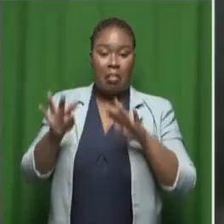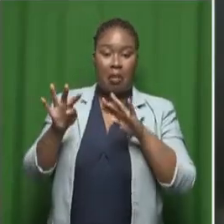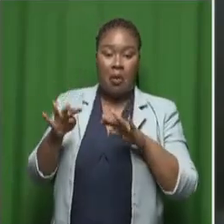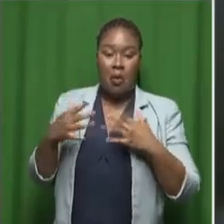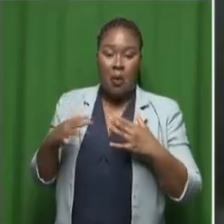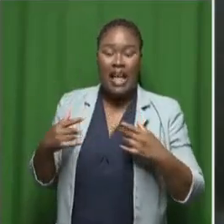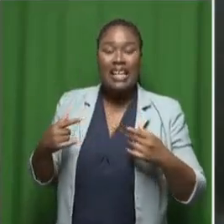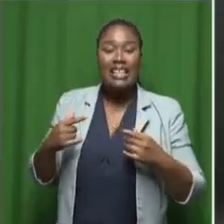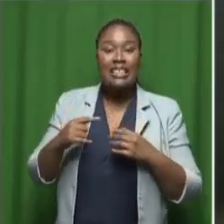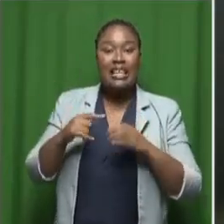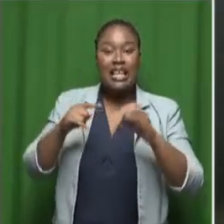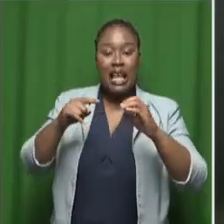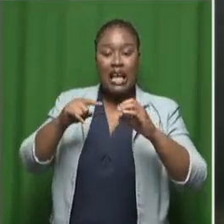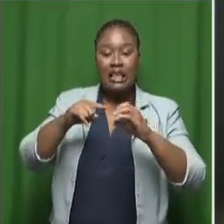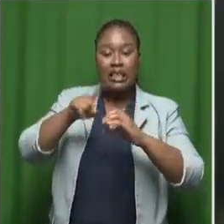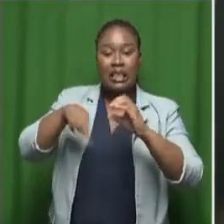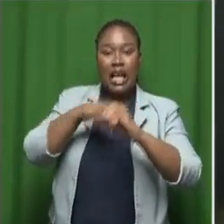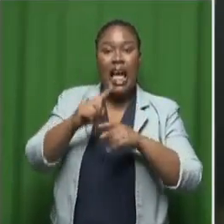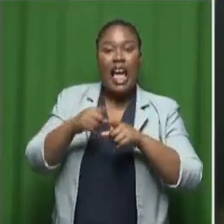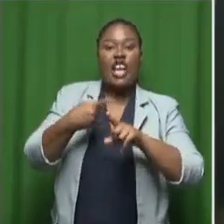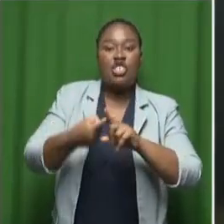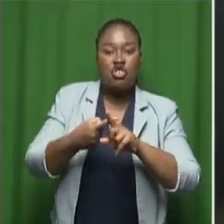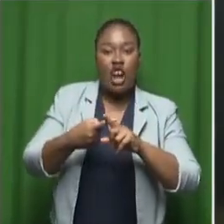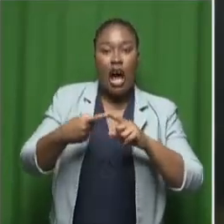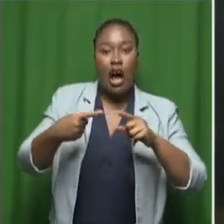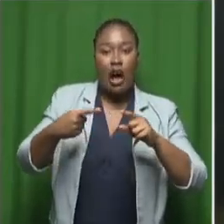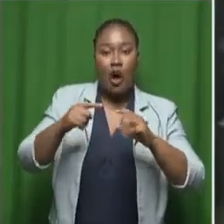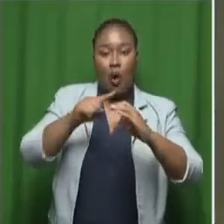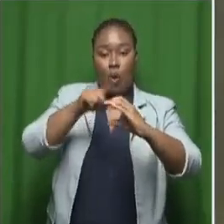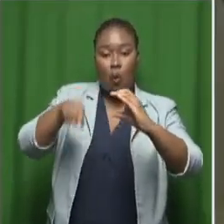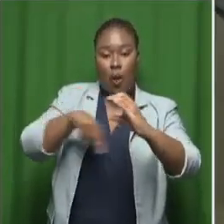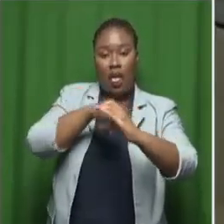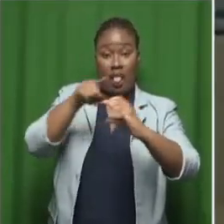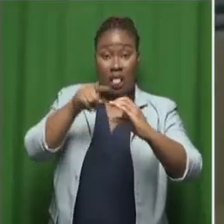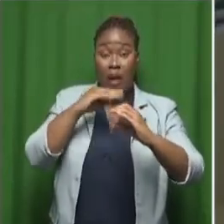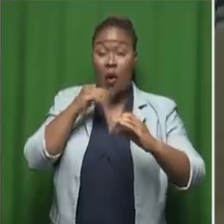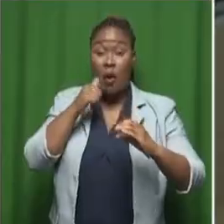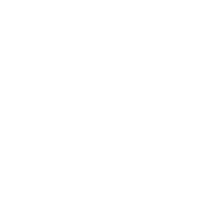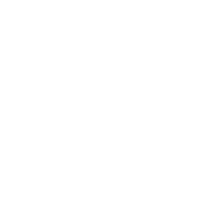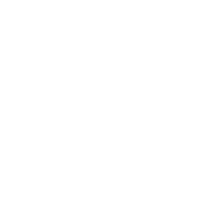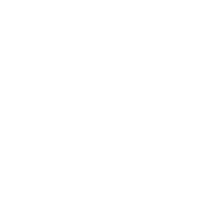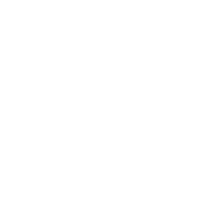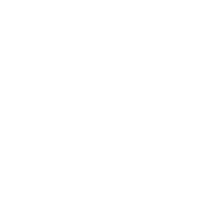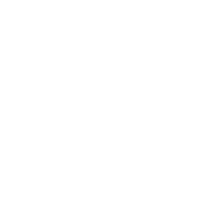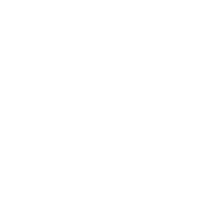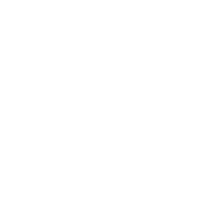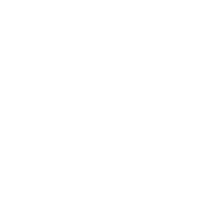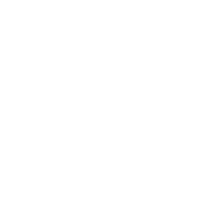the spare wheel there at the bottom. Yeah, you would not feel the potholes in this thing.